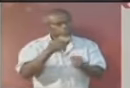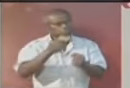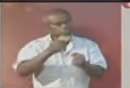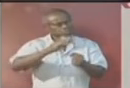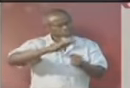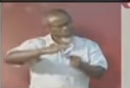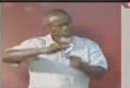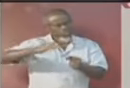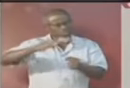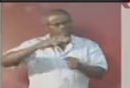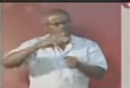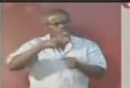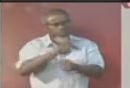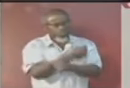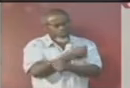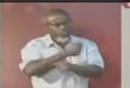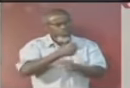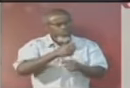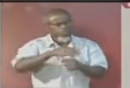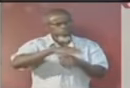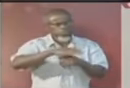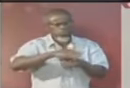So both Sinopharm and AstraZeneca.